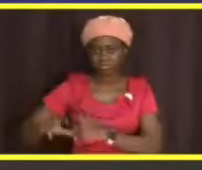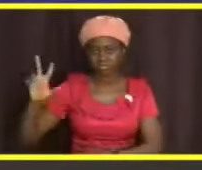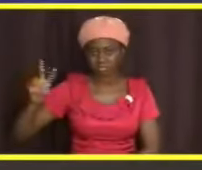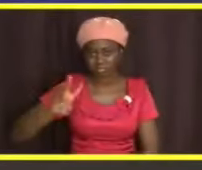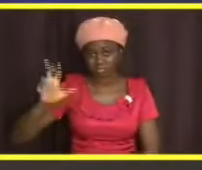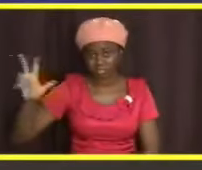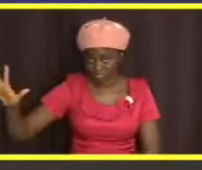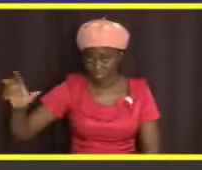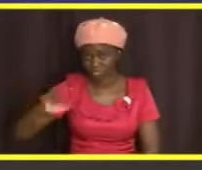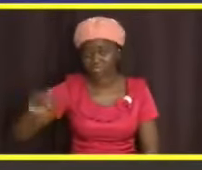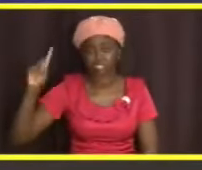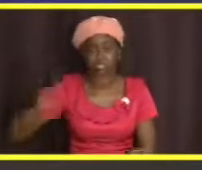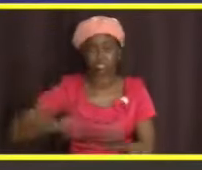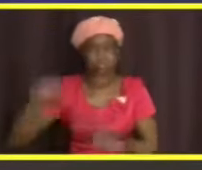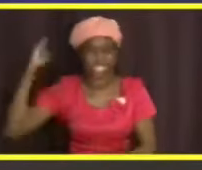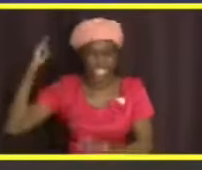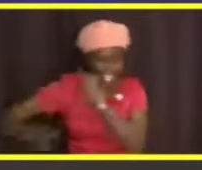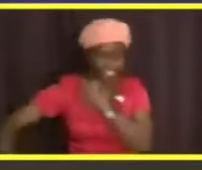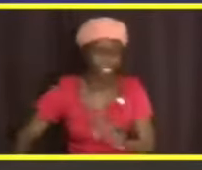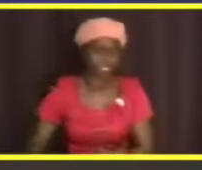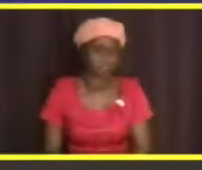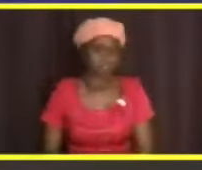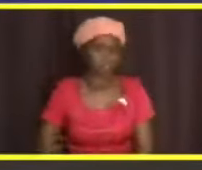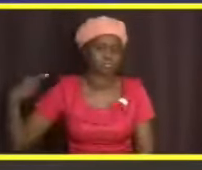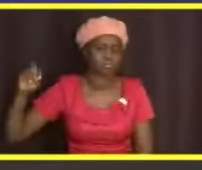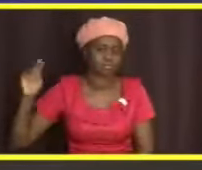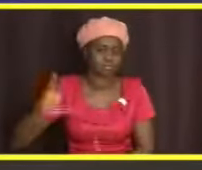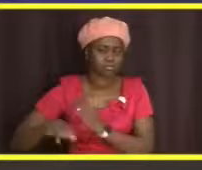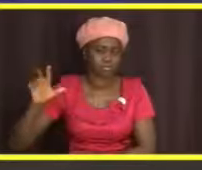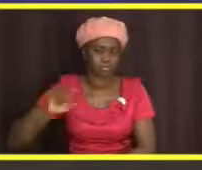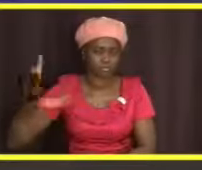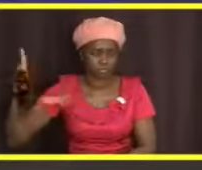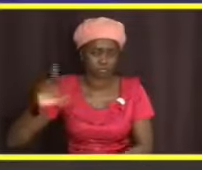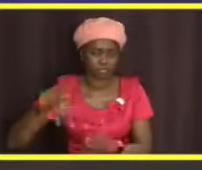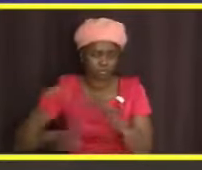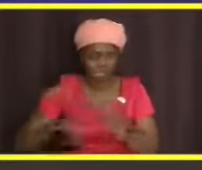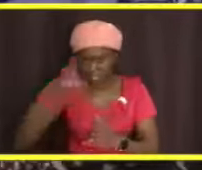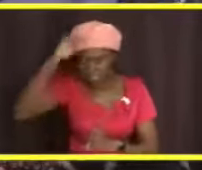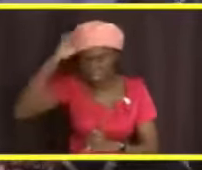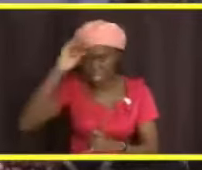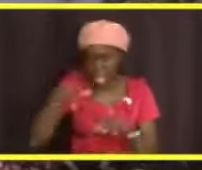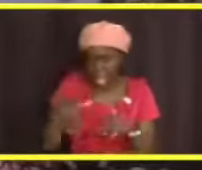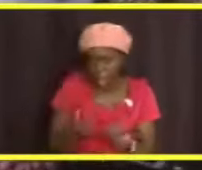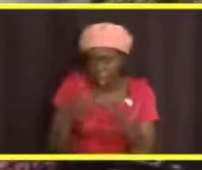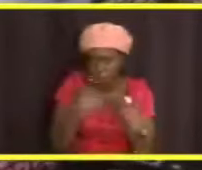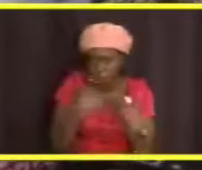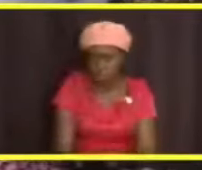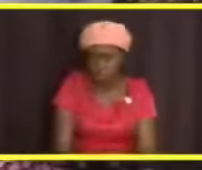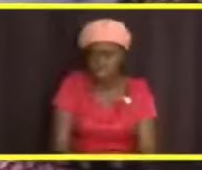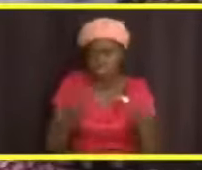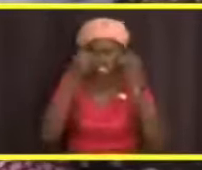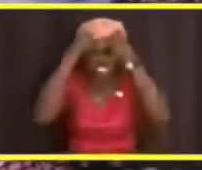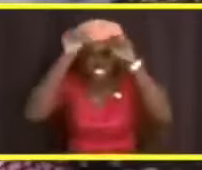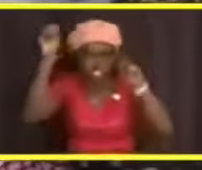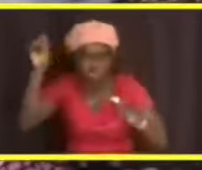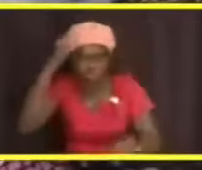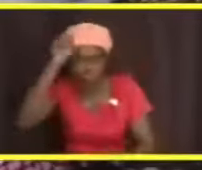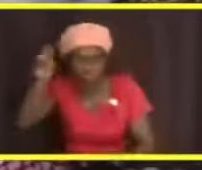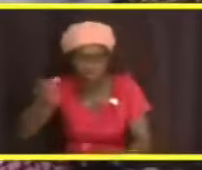to the end. Genesis 3, 1 to the end. He disobeyed God, and God kicked him out of the Garden of